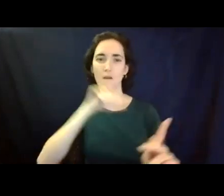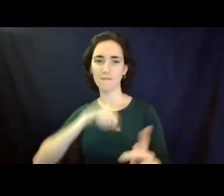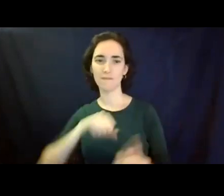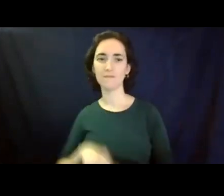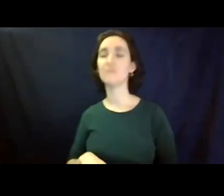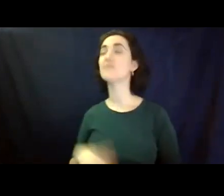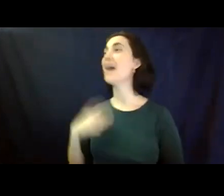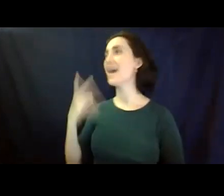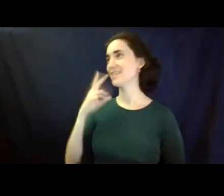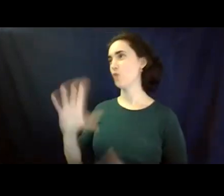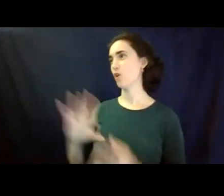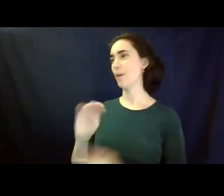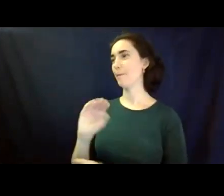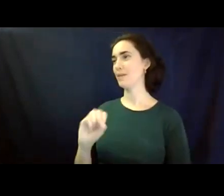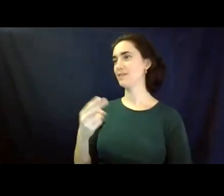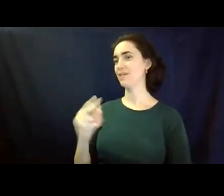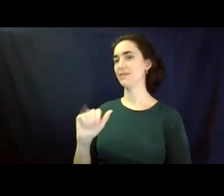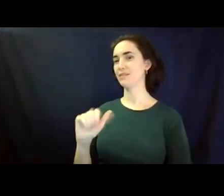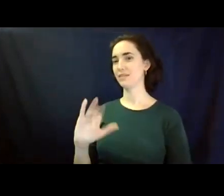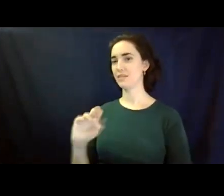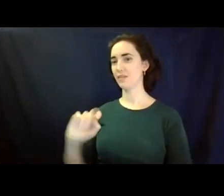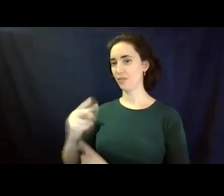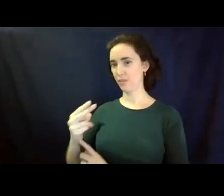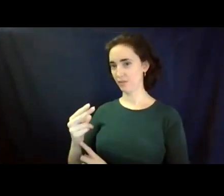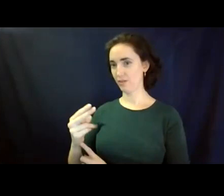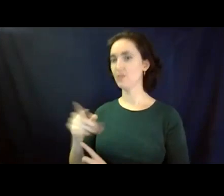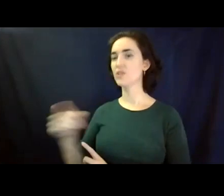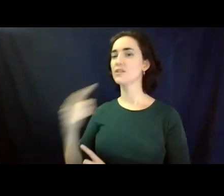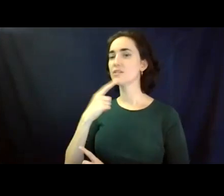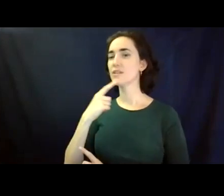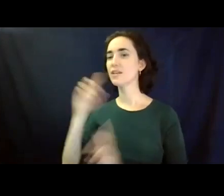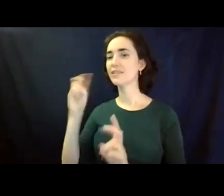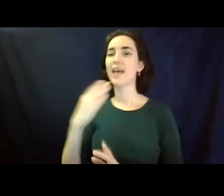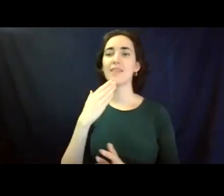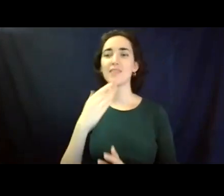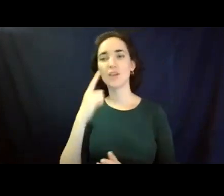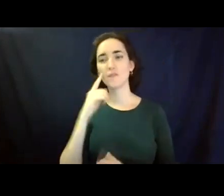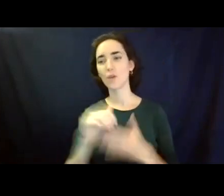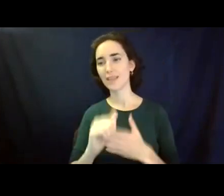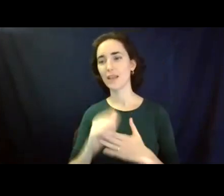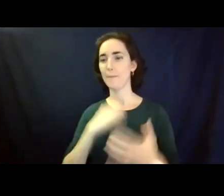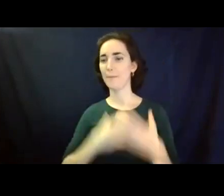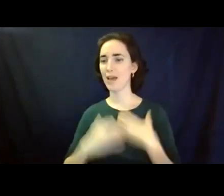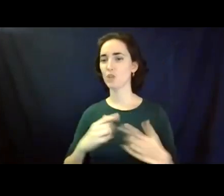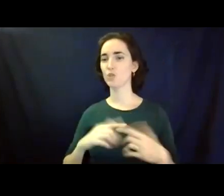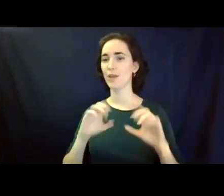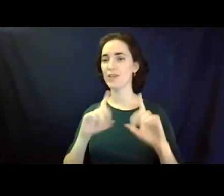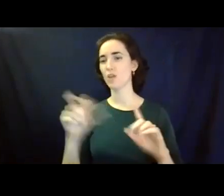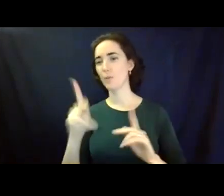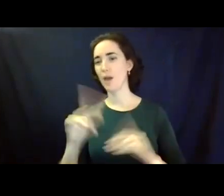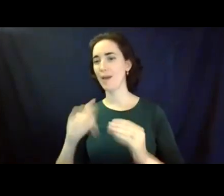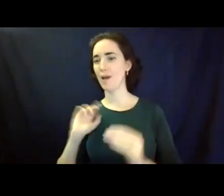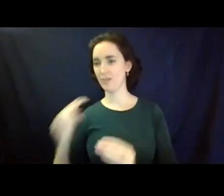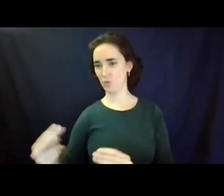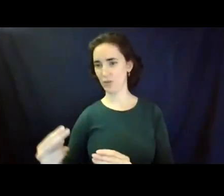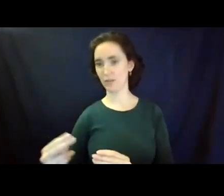your comment, Ms. Hyacinth, about, she says, thank you for your leadership and passion to educate others on our history. It's